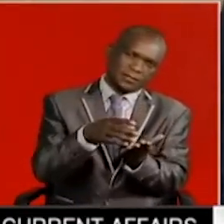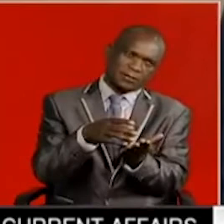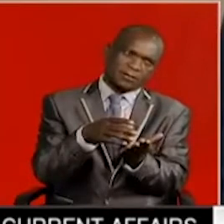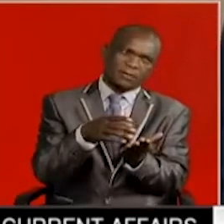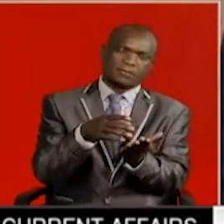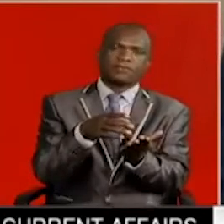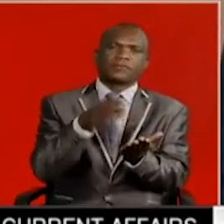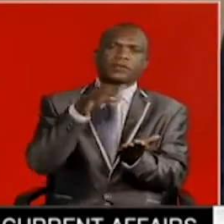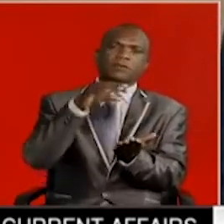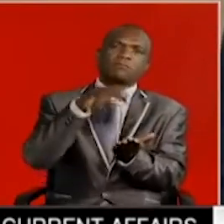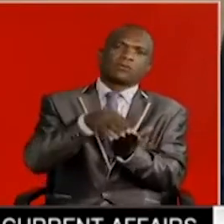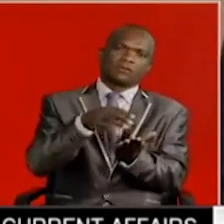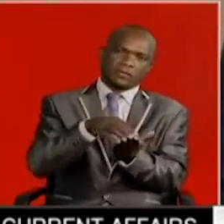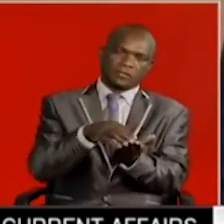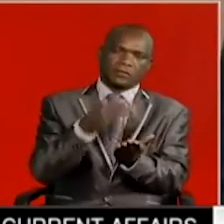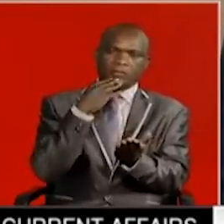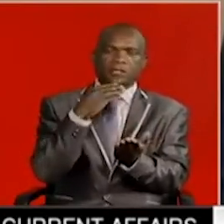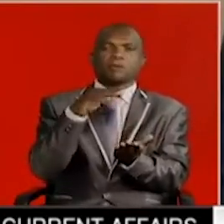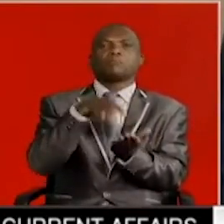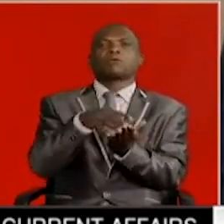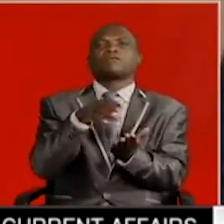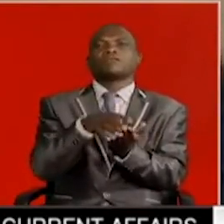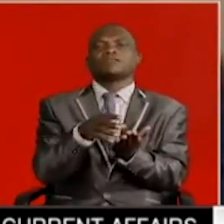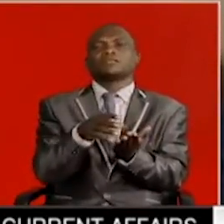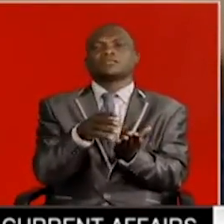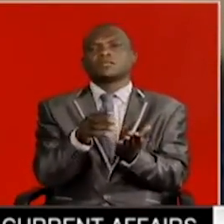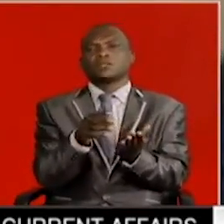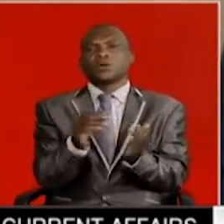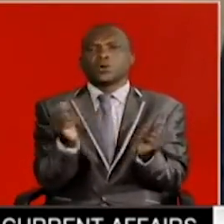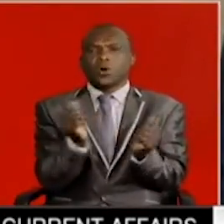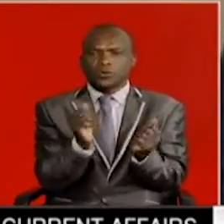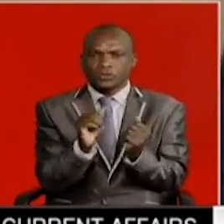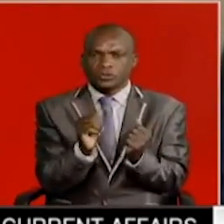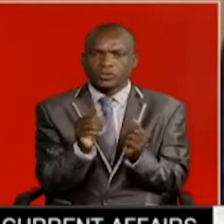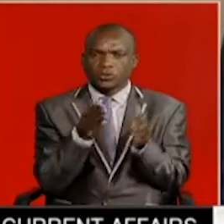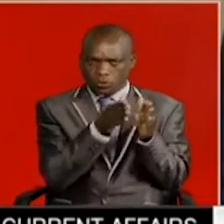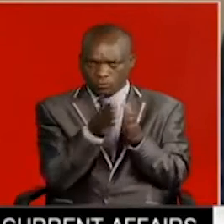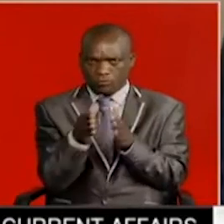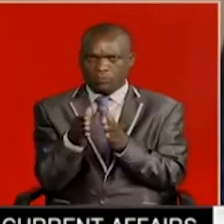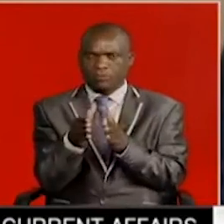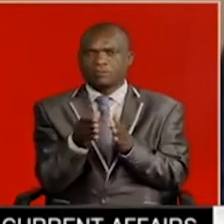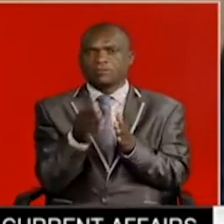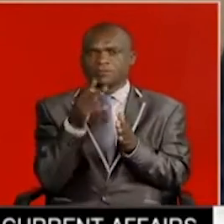to provincial cold rooms with capacity of